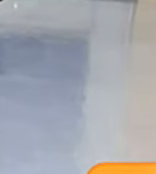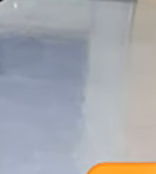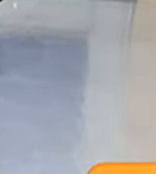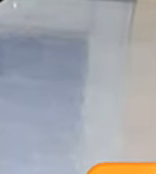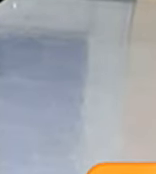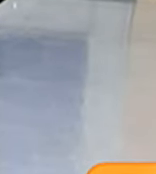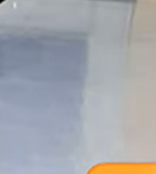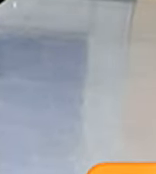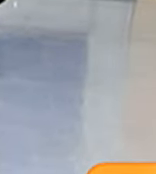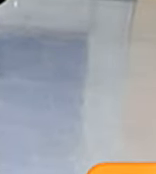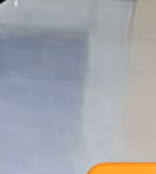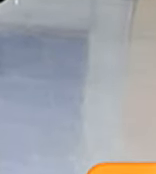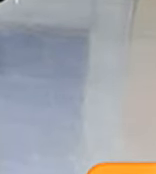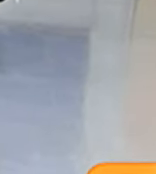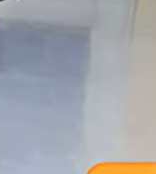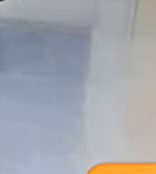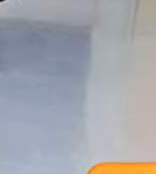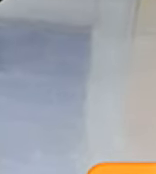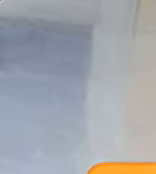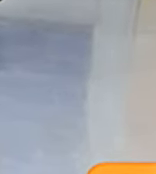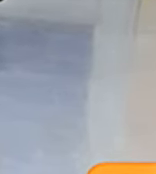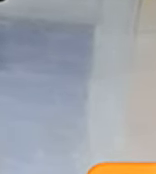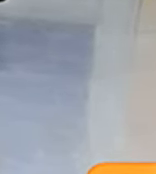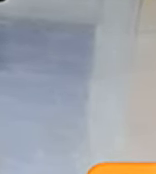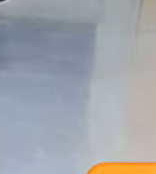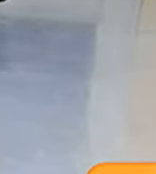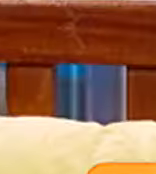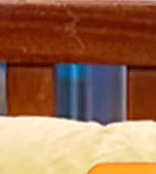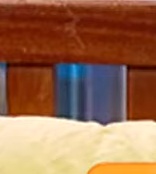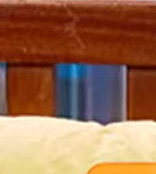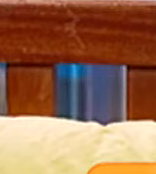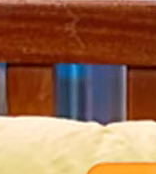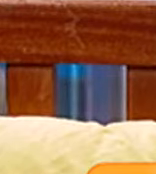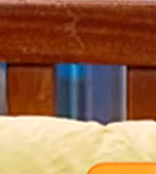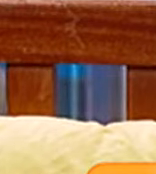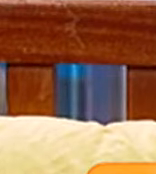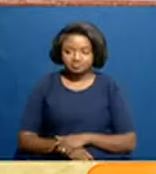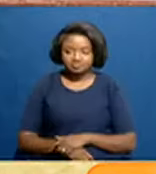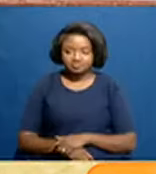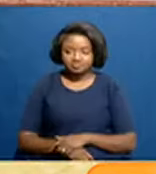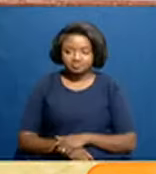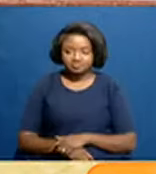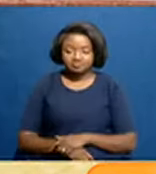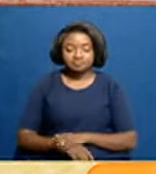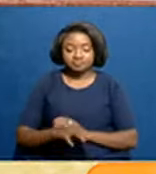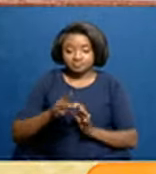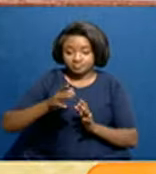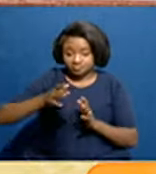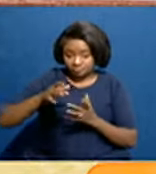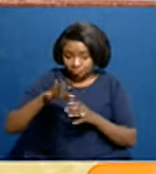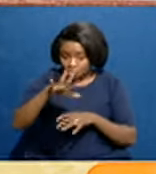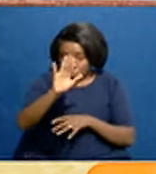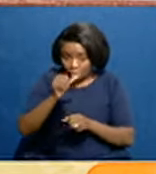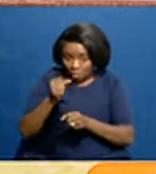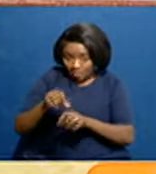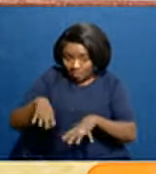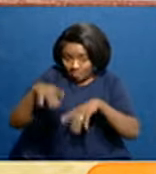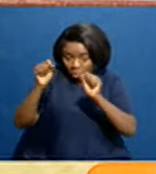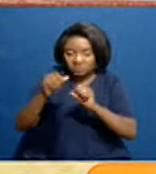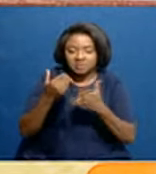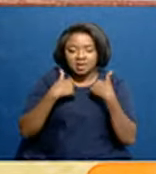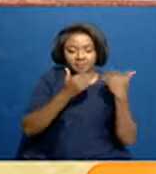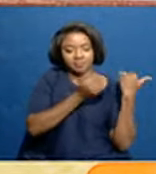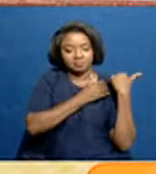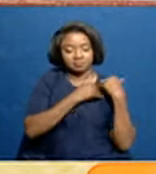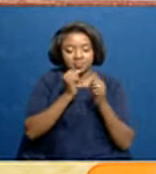So there is an act that deals with, so basically the employer has a responsibility